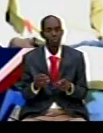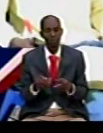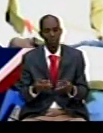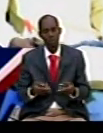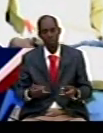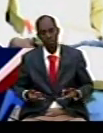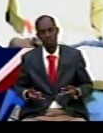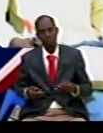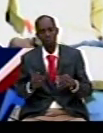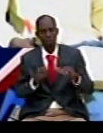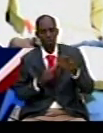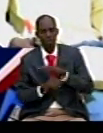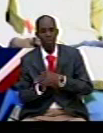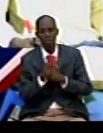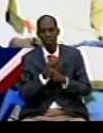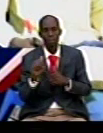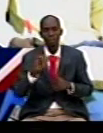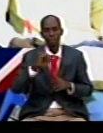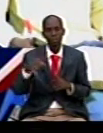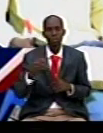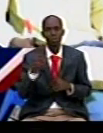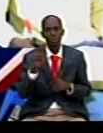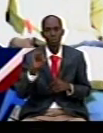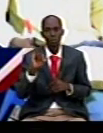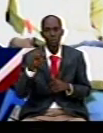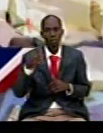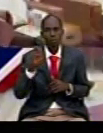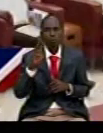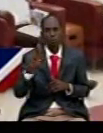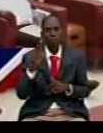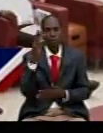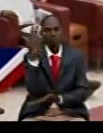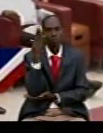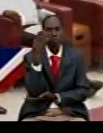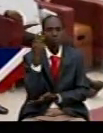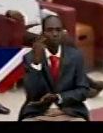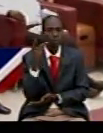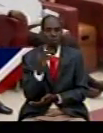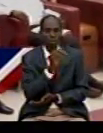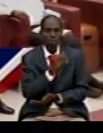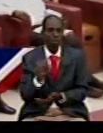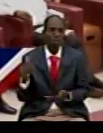a juniper tree, behold, an angel